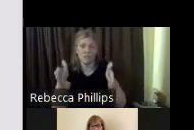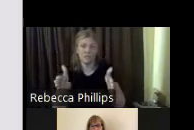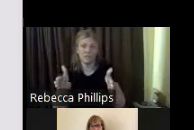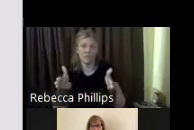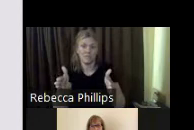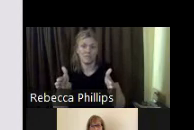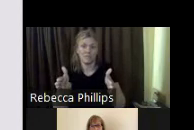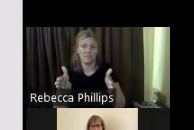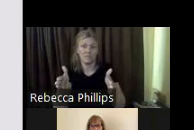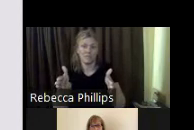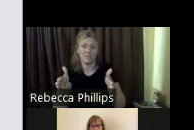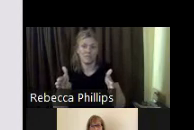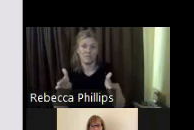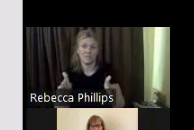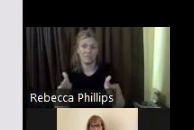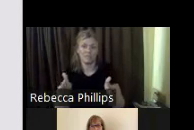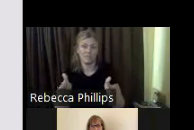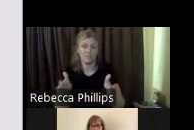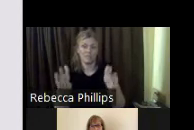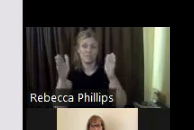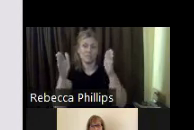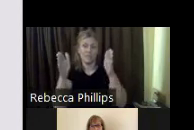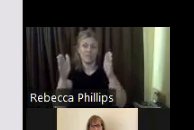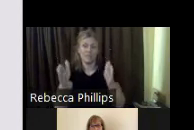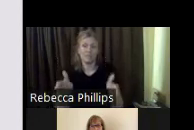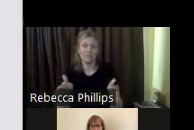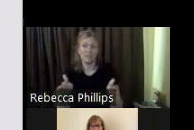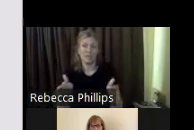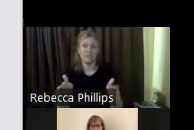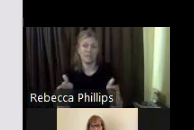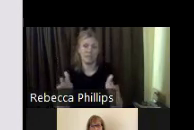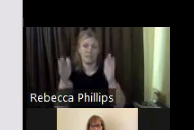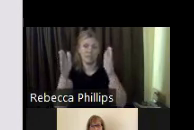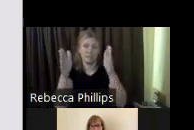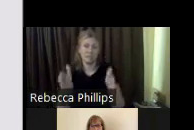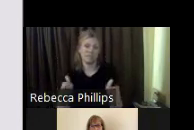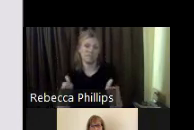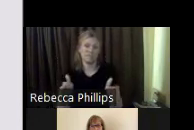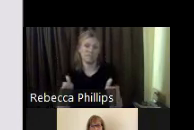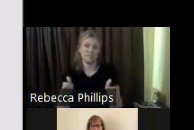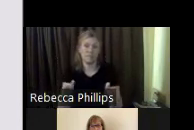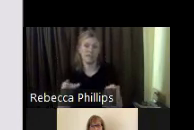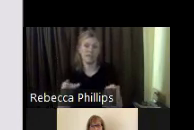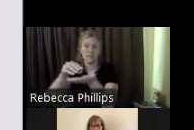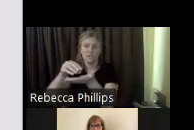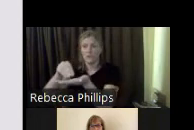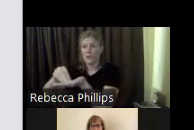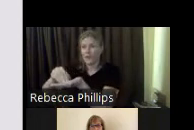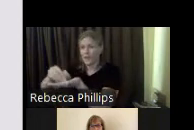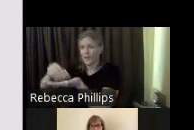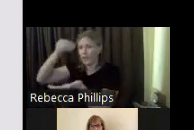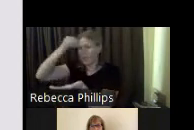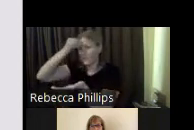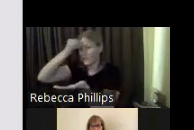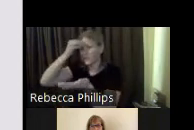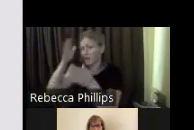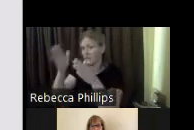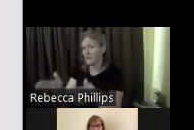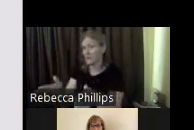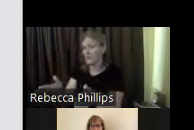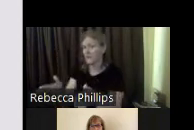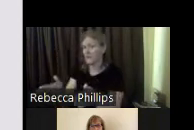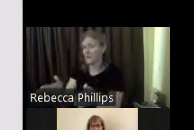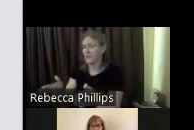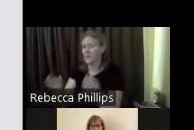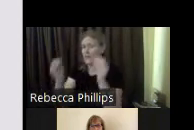teacher, going straight down. So it just kind of represents the body of a person. So a